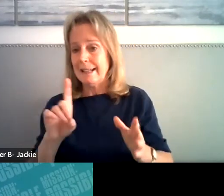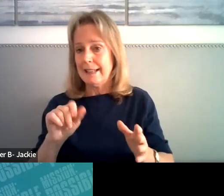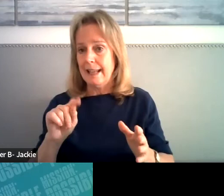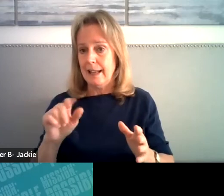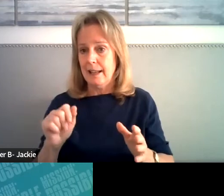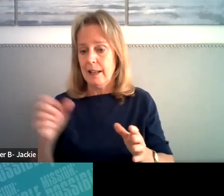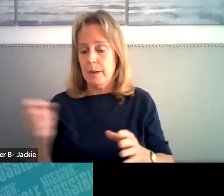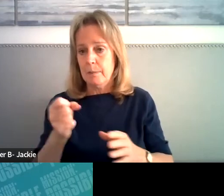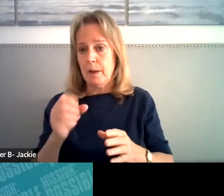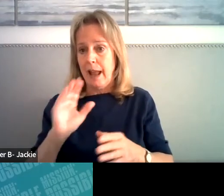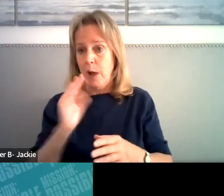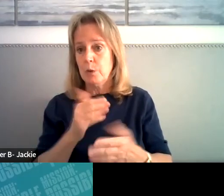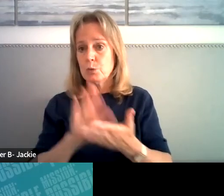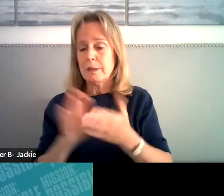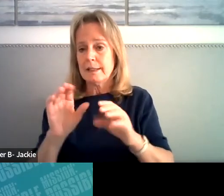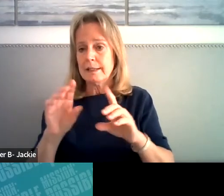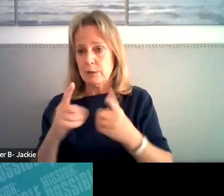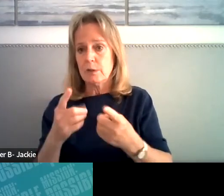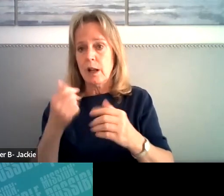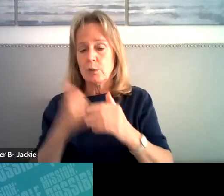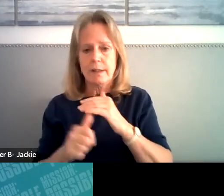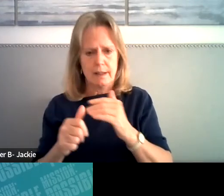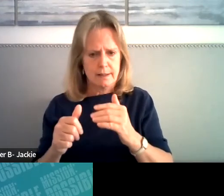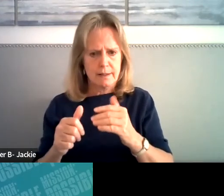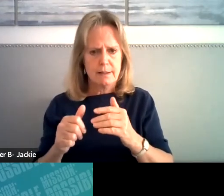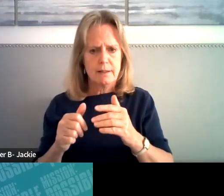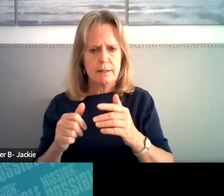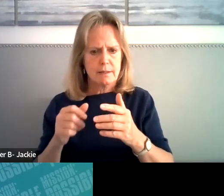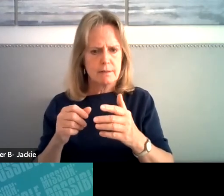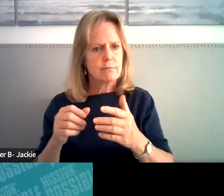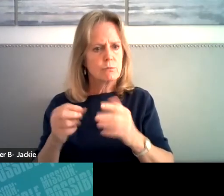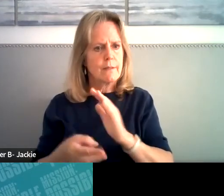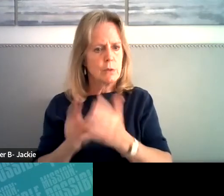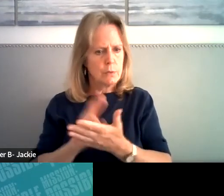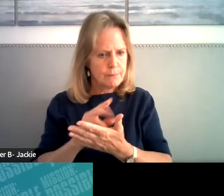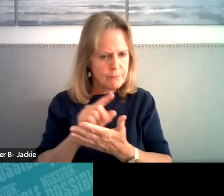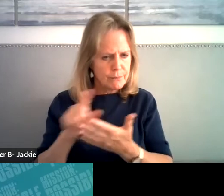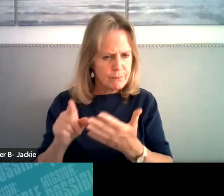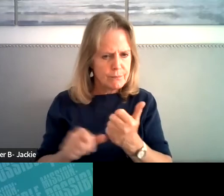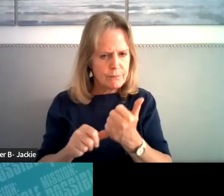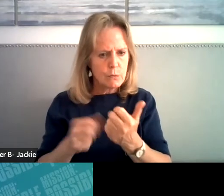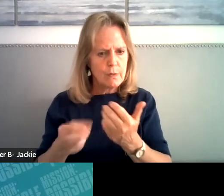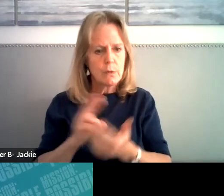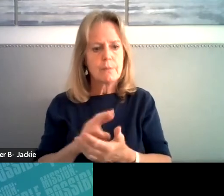our school district under differentiated assistance review. And I'm not too sure if we have